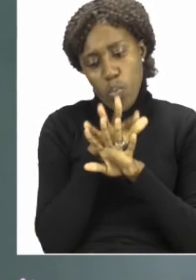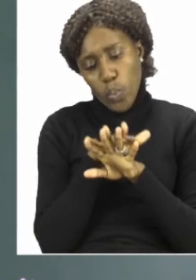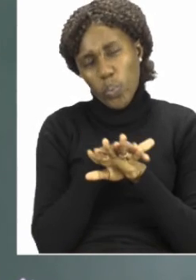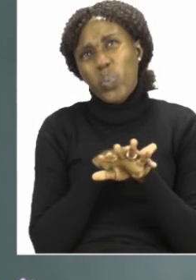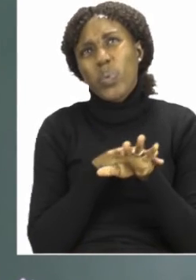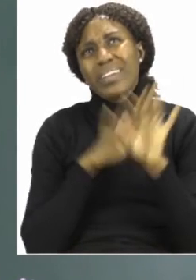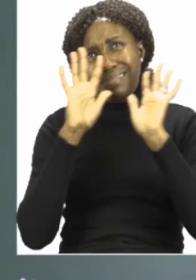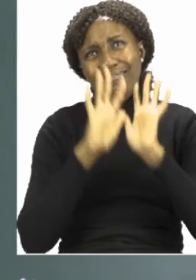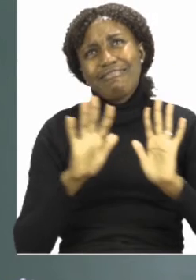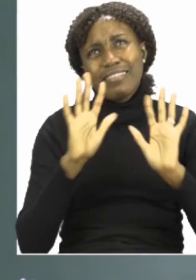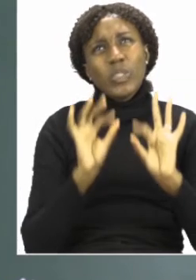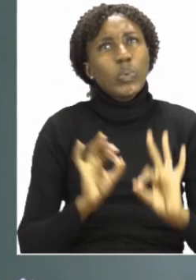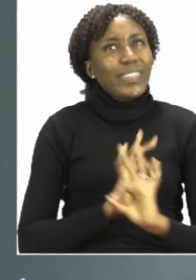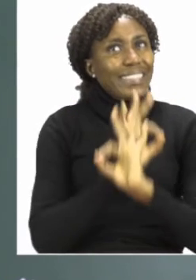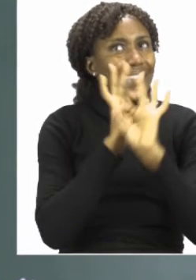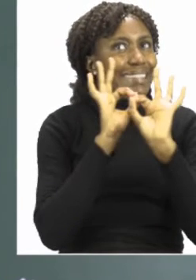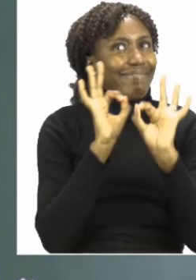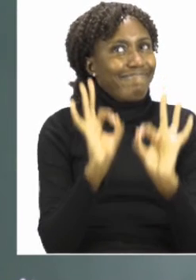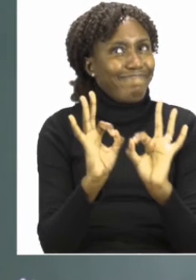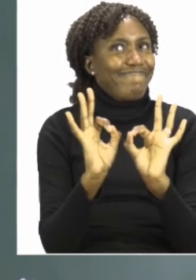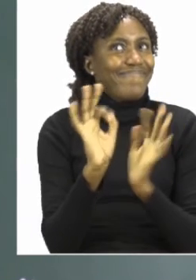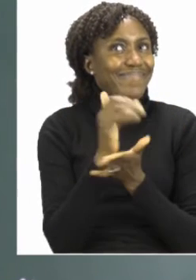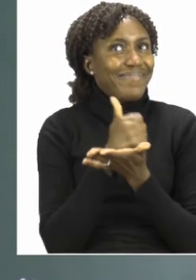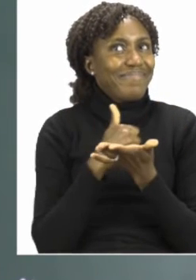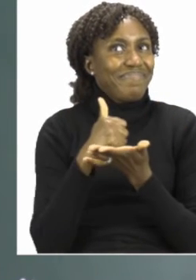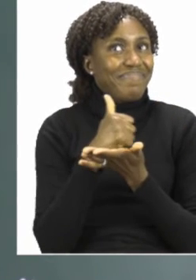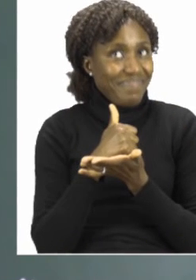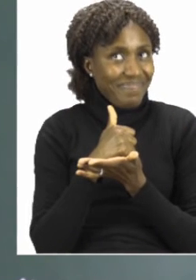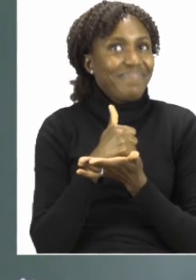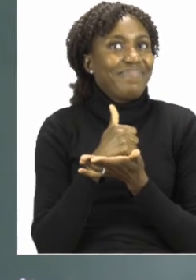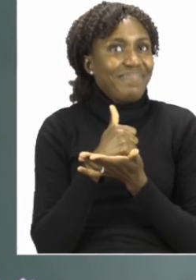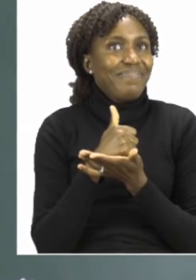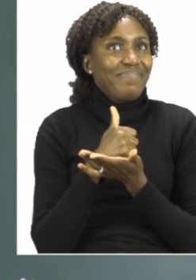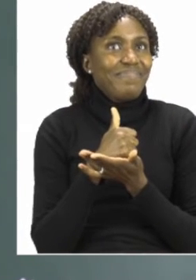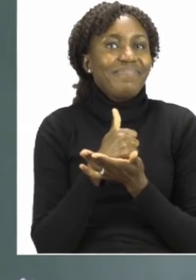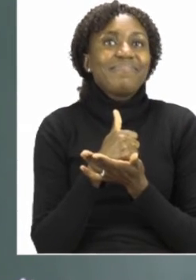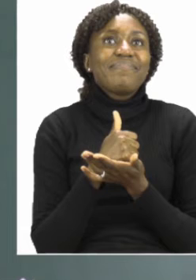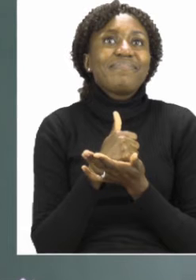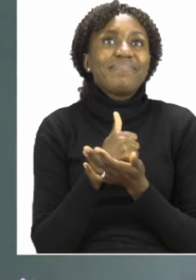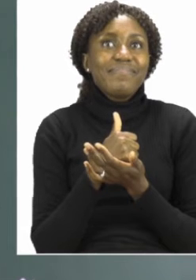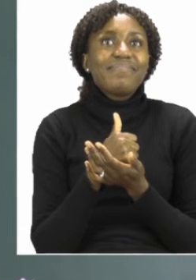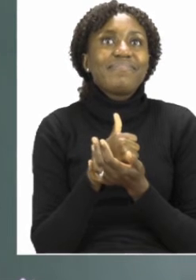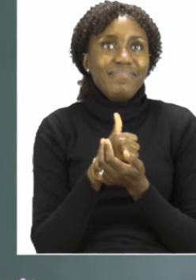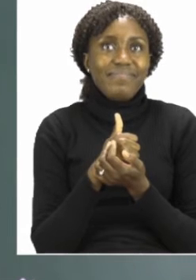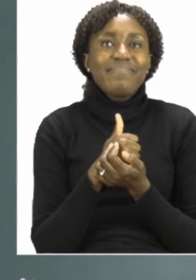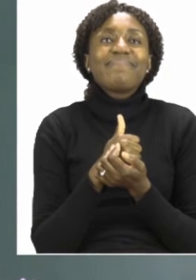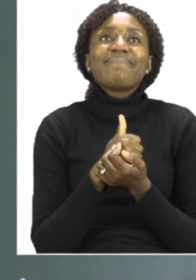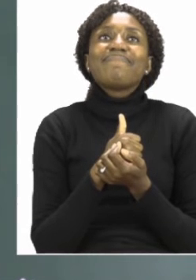coloring, make sure it's nice and neat, and when you're done, you will know that you've done the right